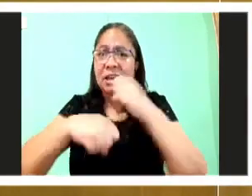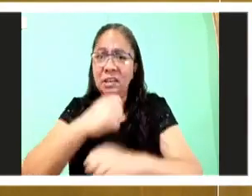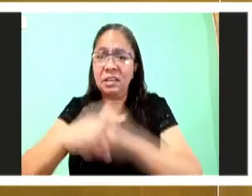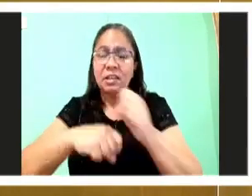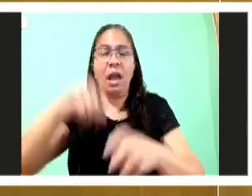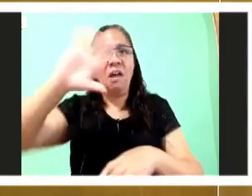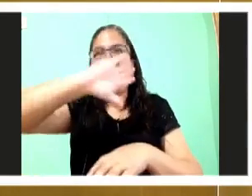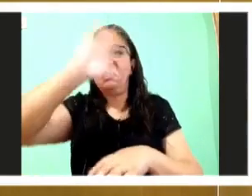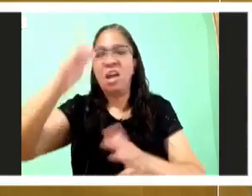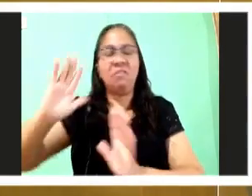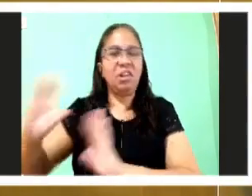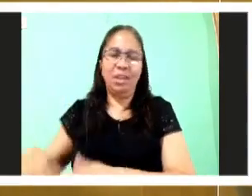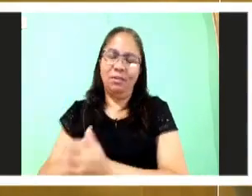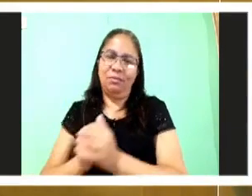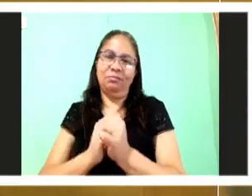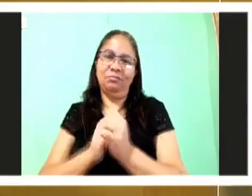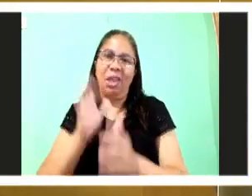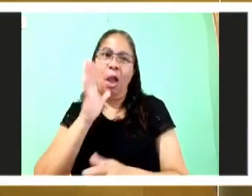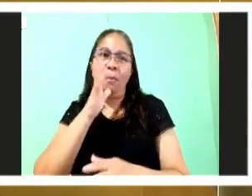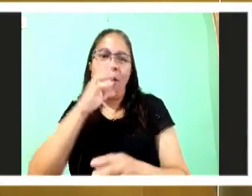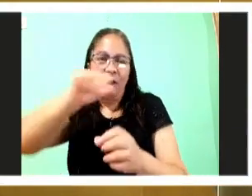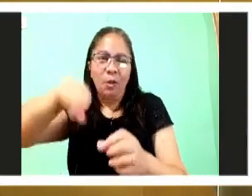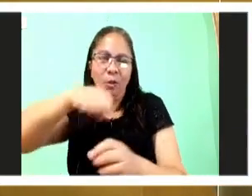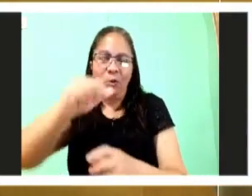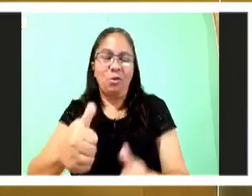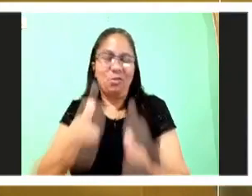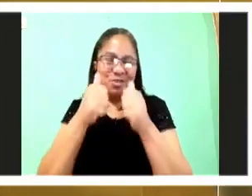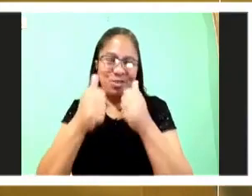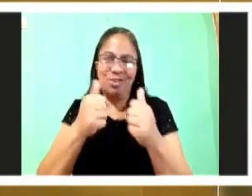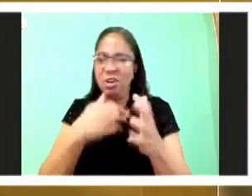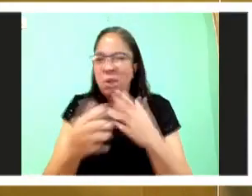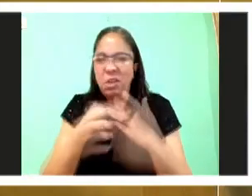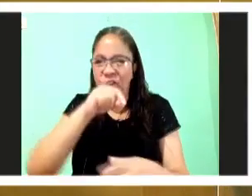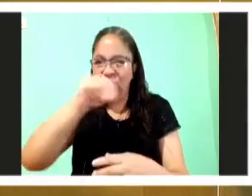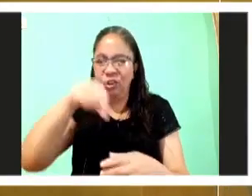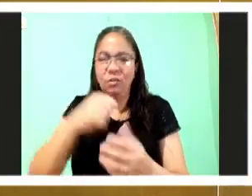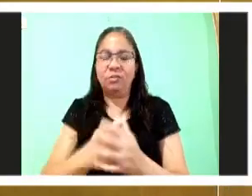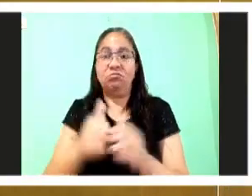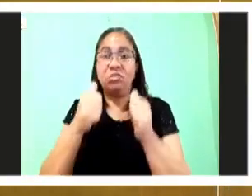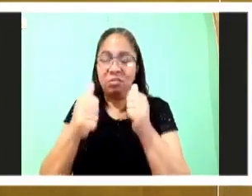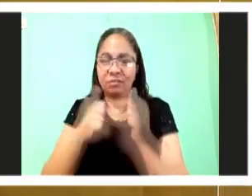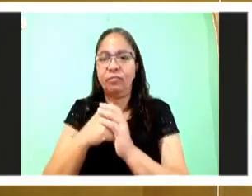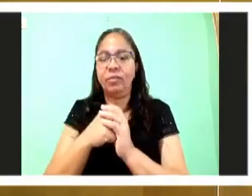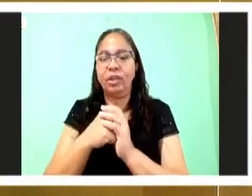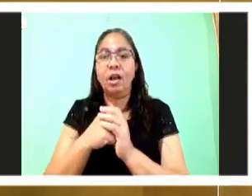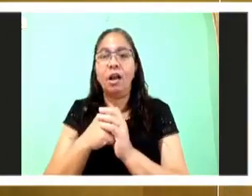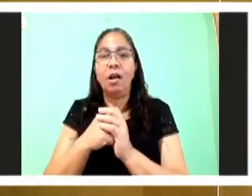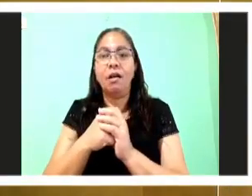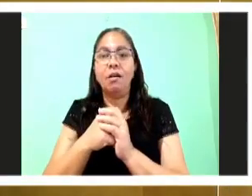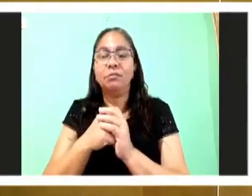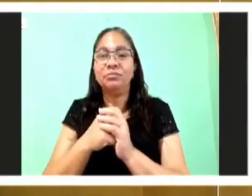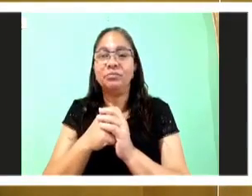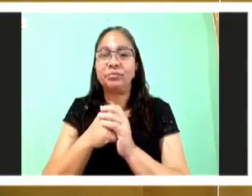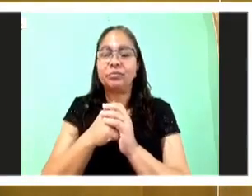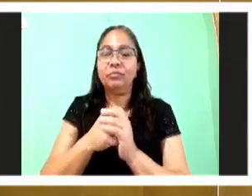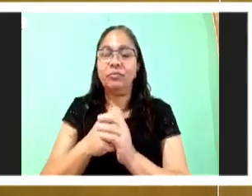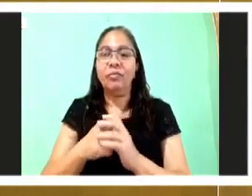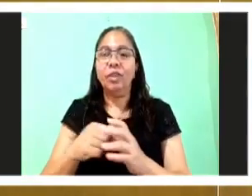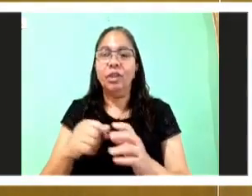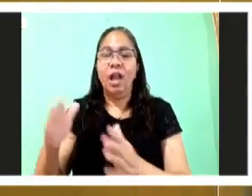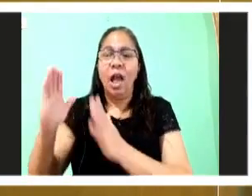still better? Or whatever it might be. Leave, because you have to, this new